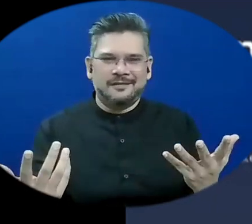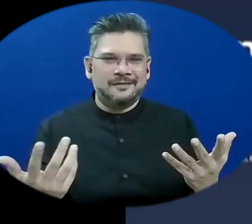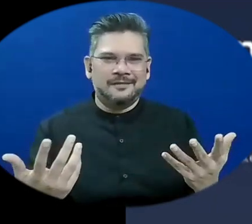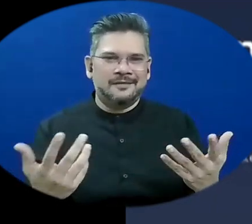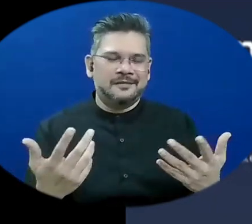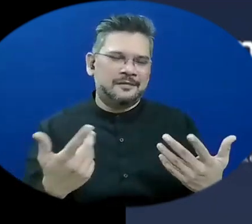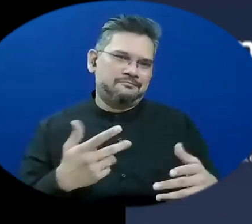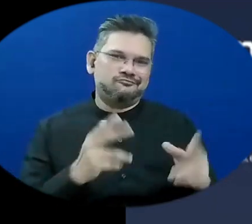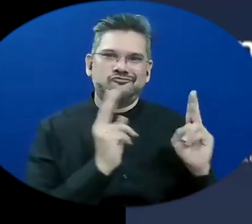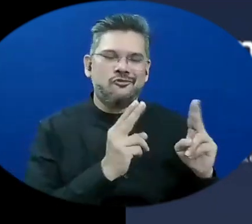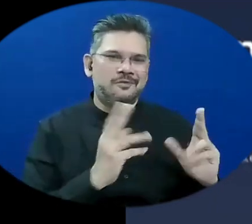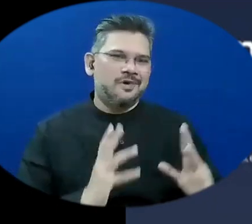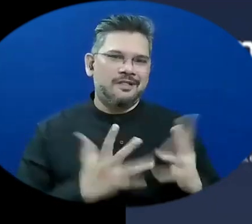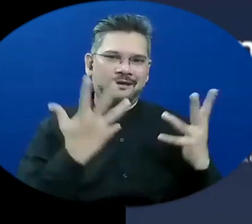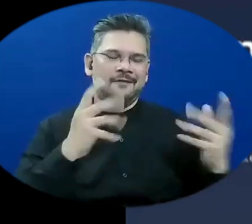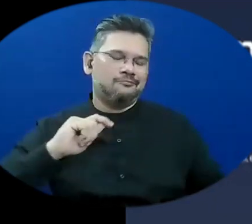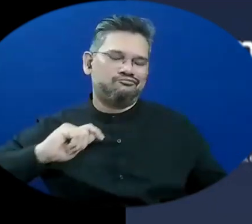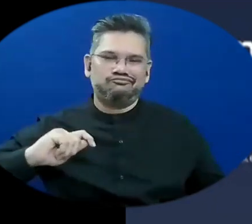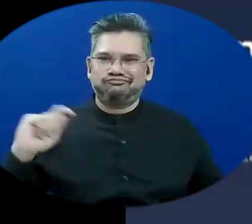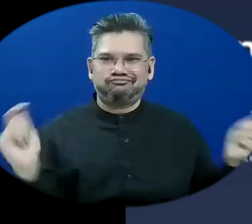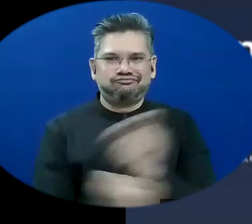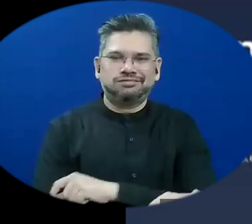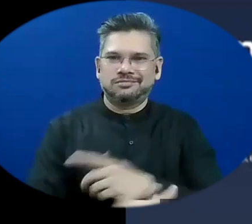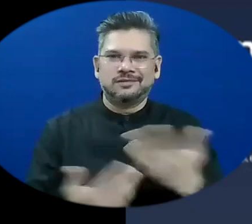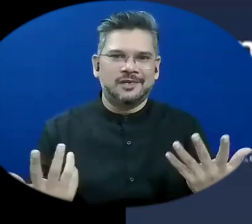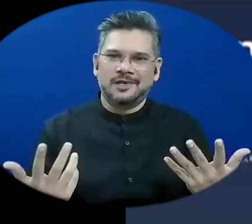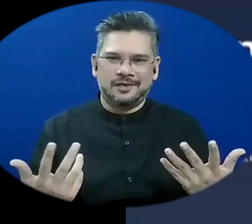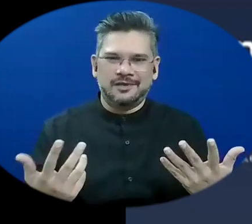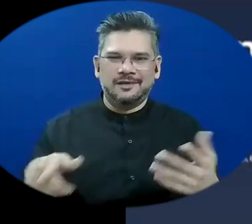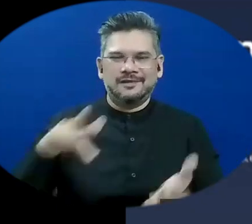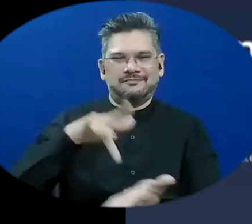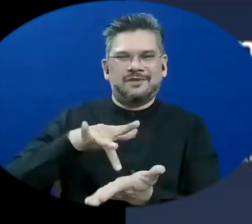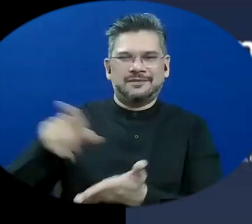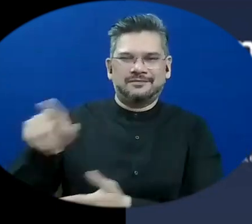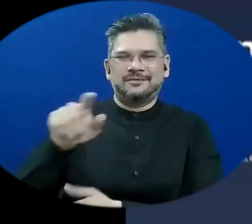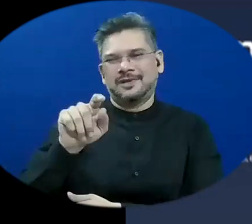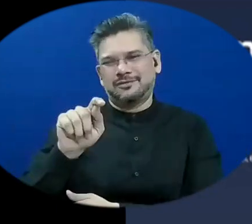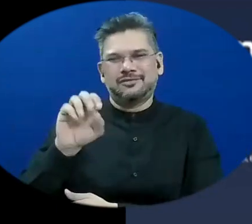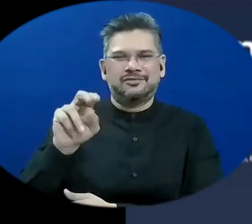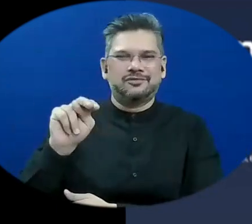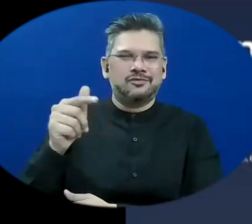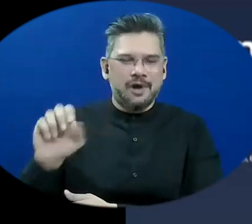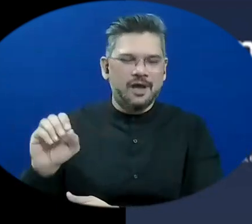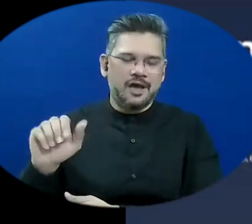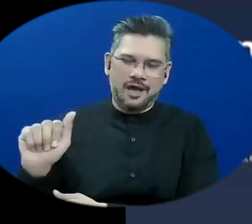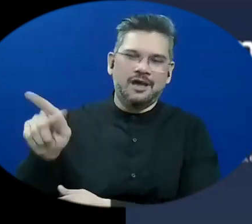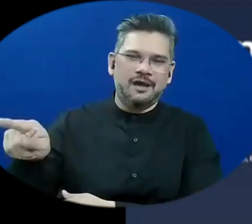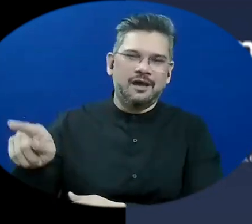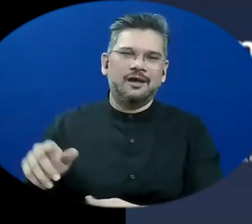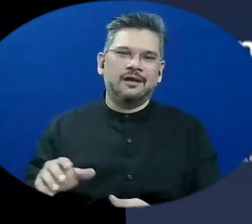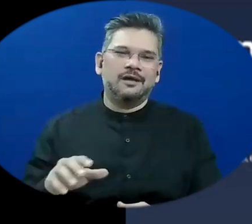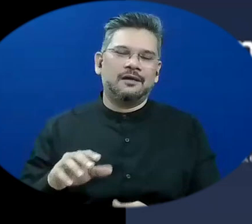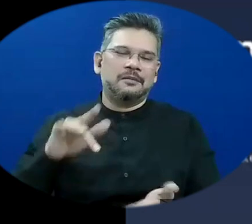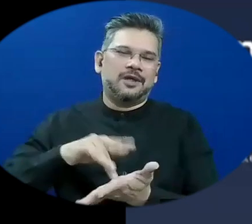life into a place in Tonga where we had to learn again our culture,